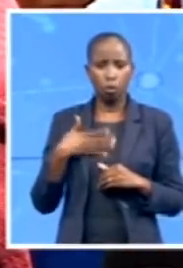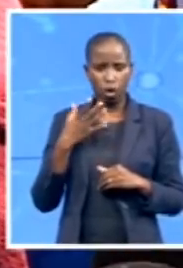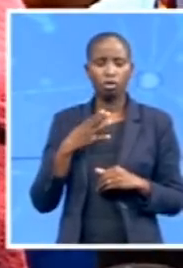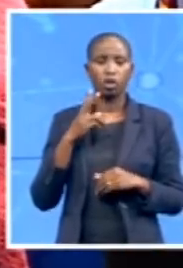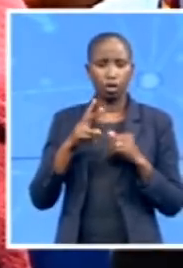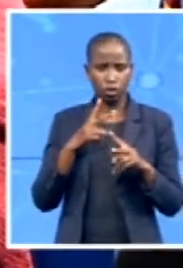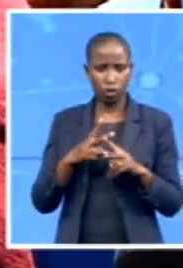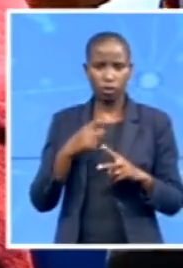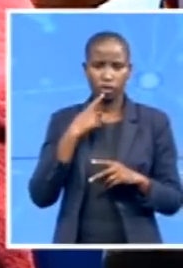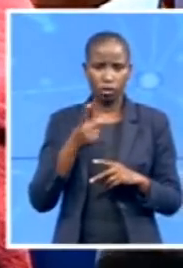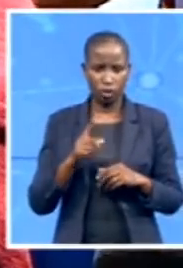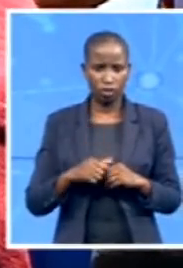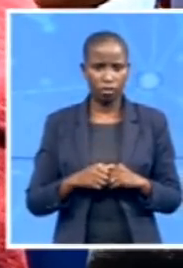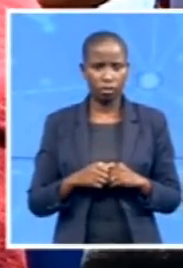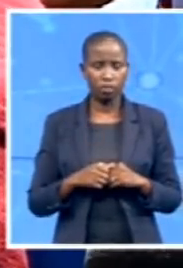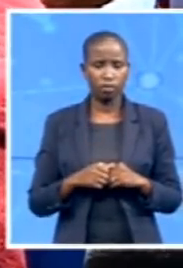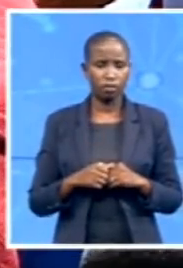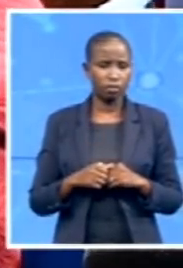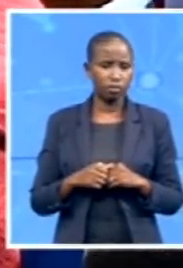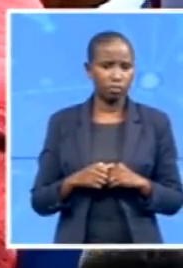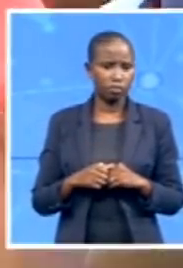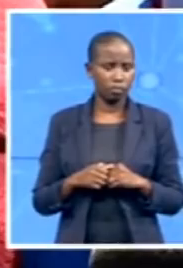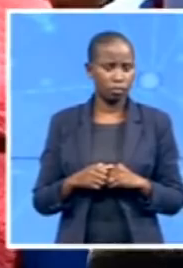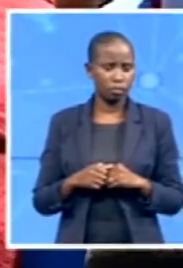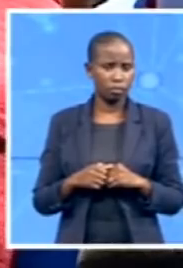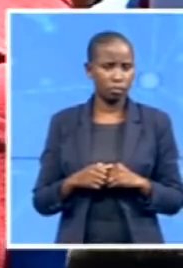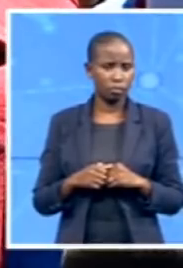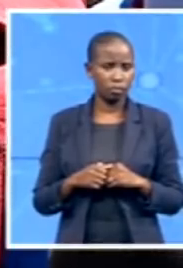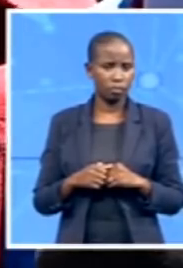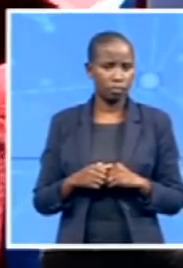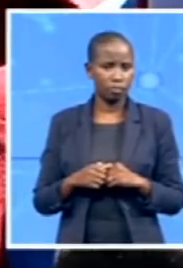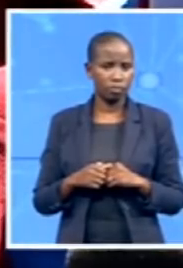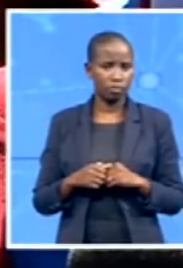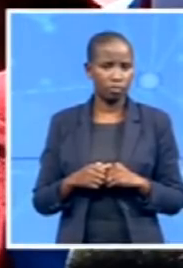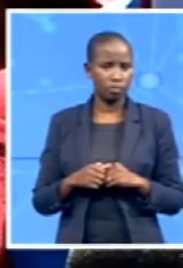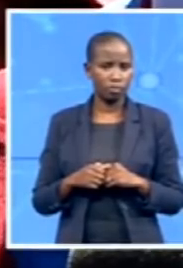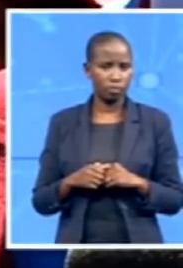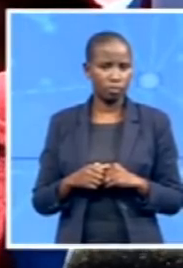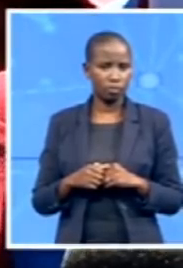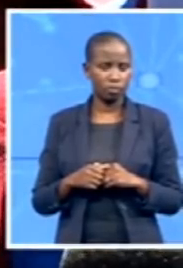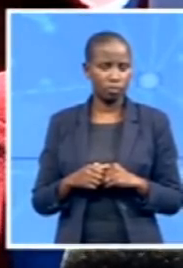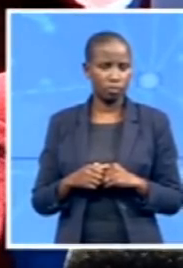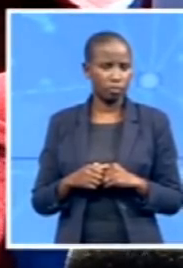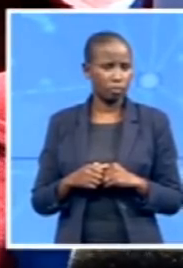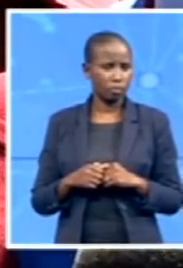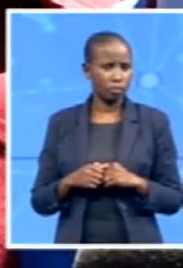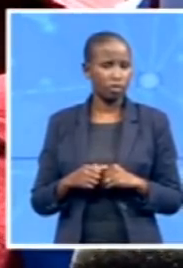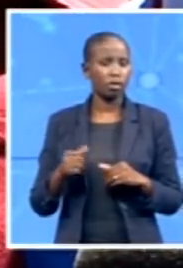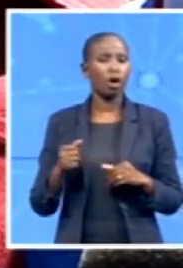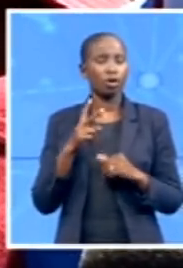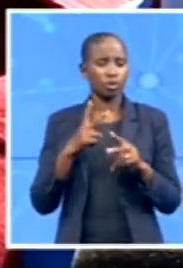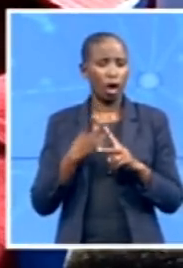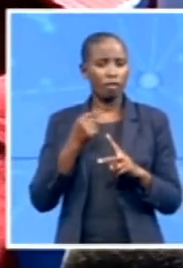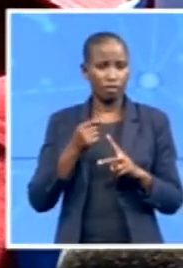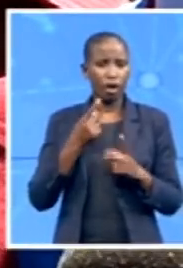would not like to be mentioned, which are black, that have also been molested by Zolile. He sent sexual messages to